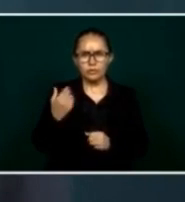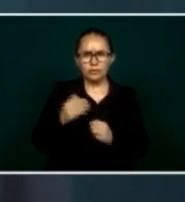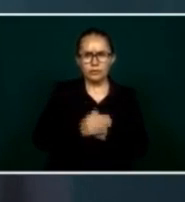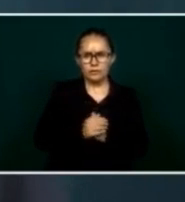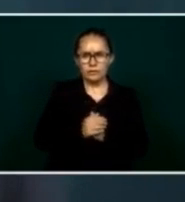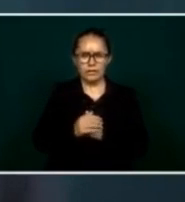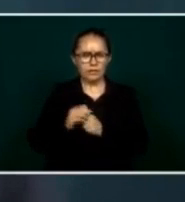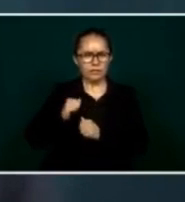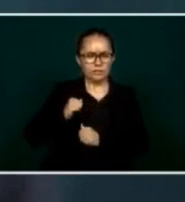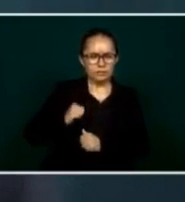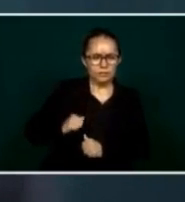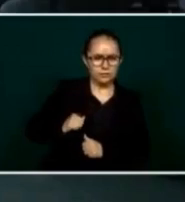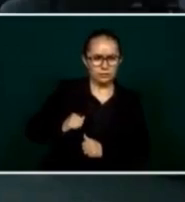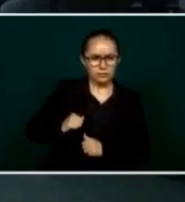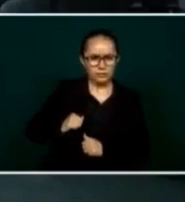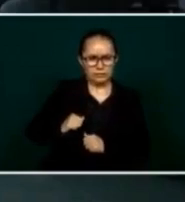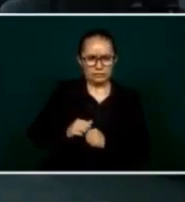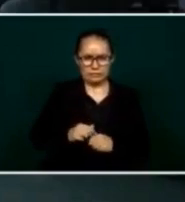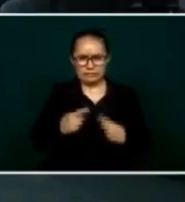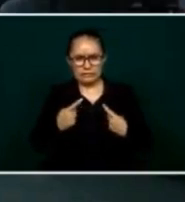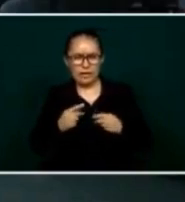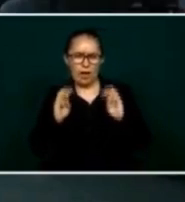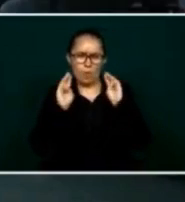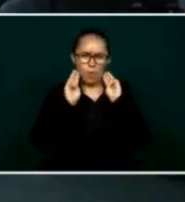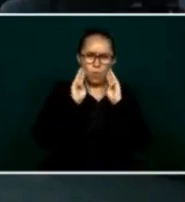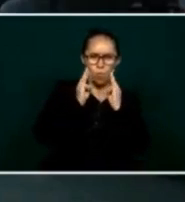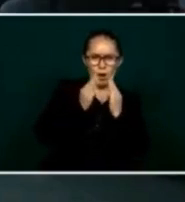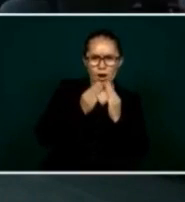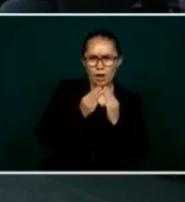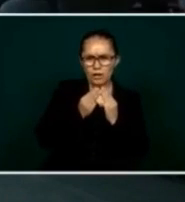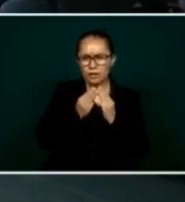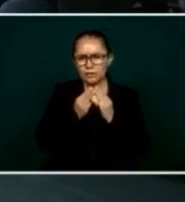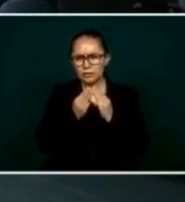that divides authority and delinquency,